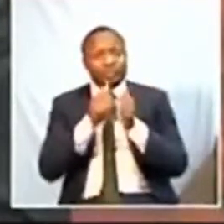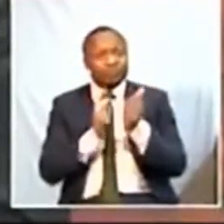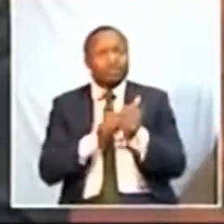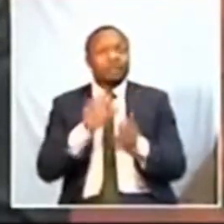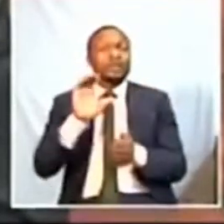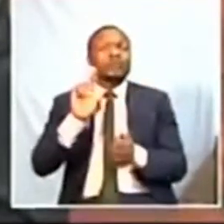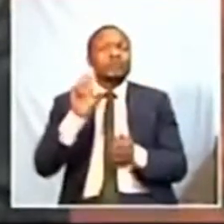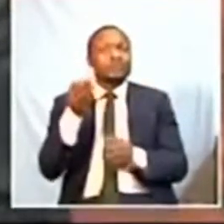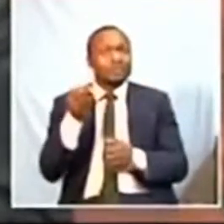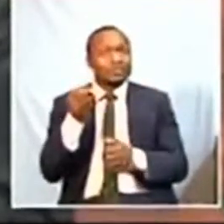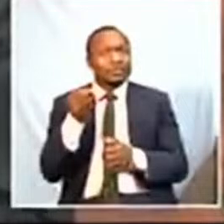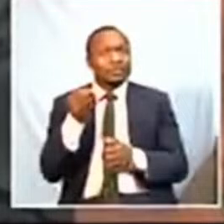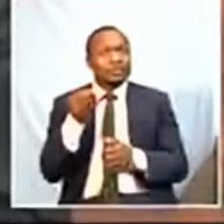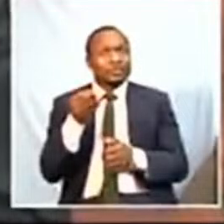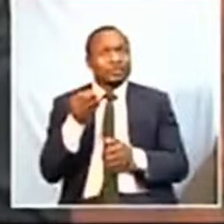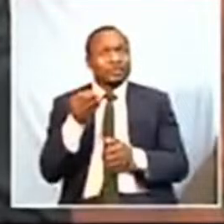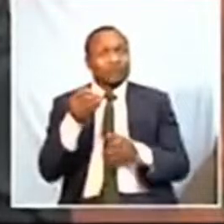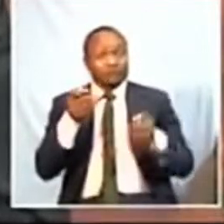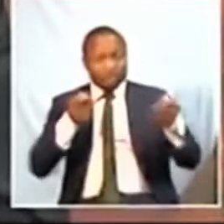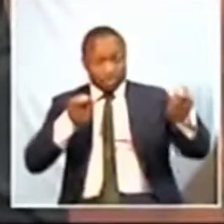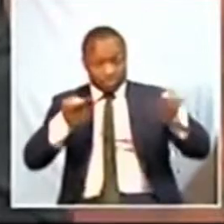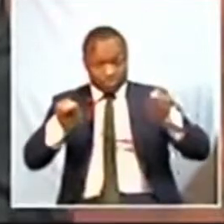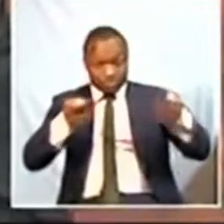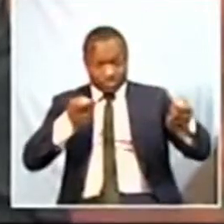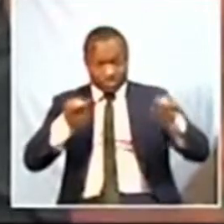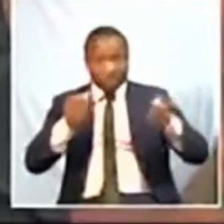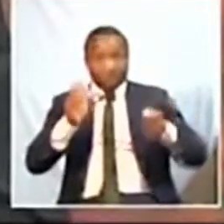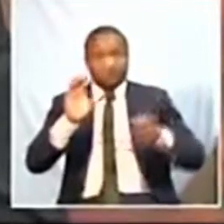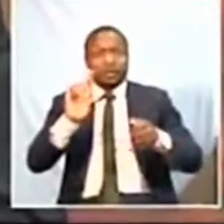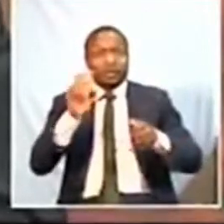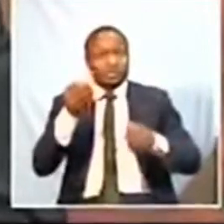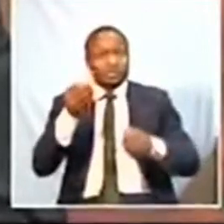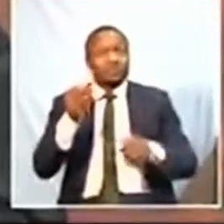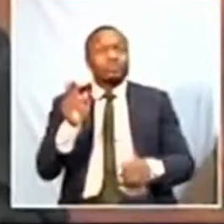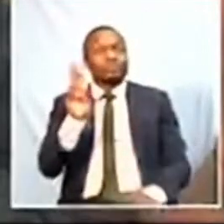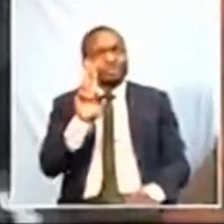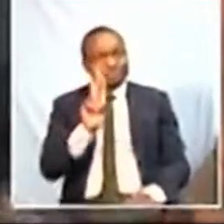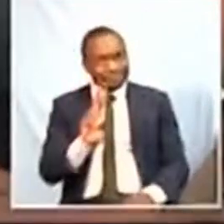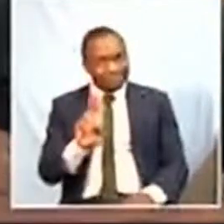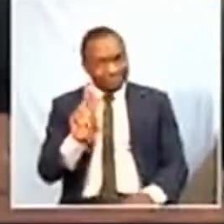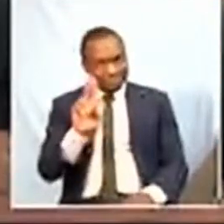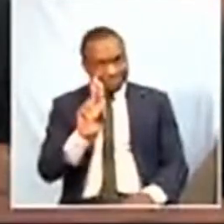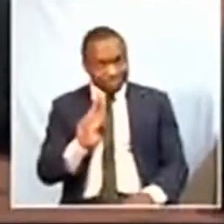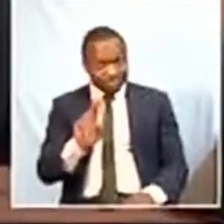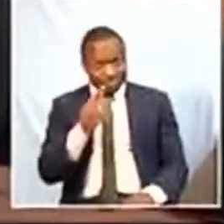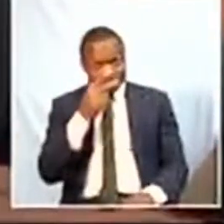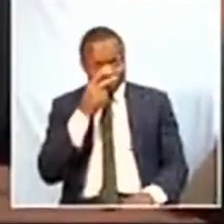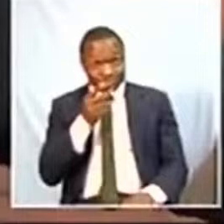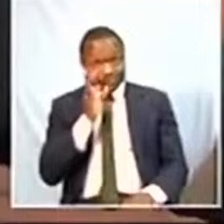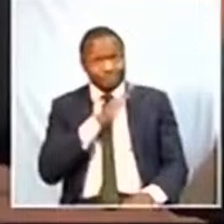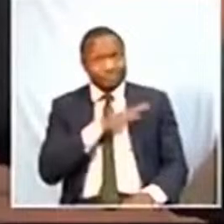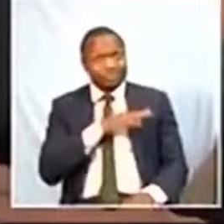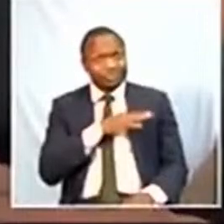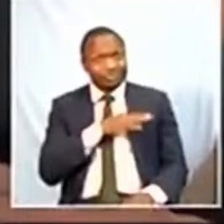CDF? Which is the vehicle that CDF is using? You have seen him, eh?